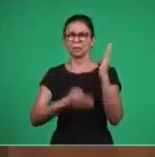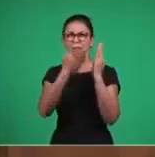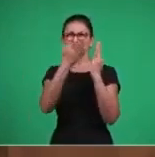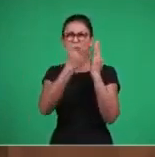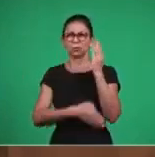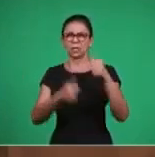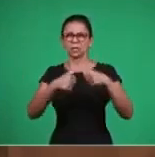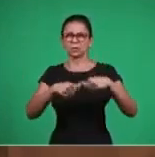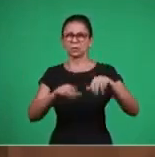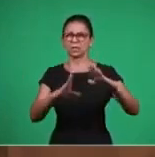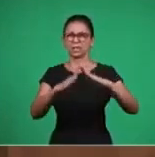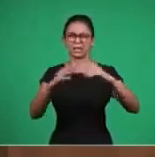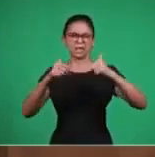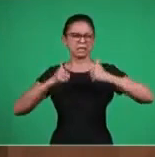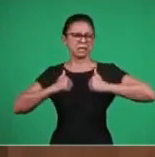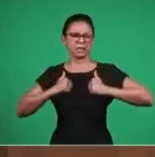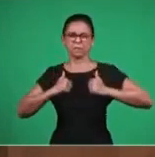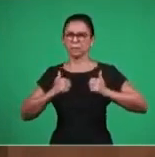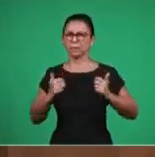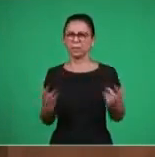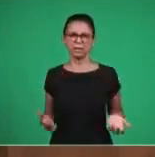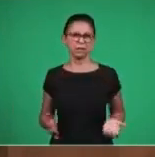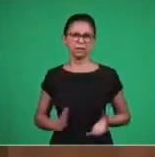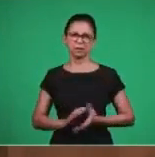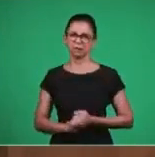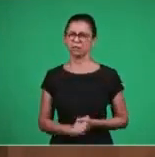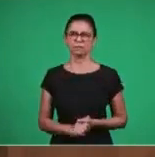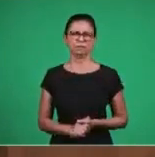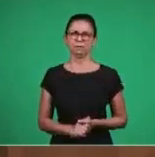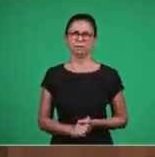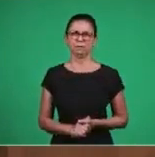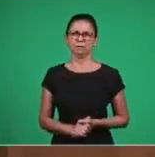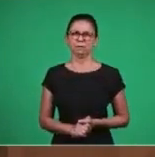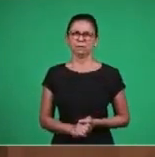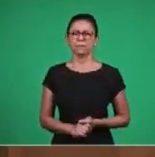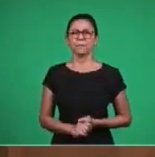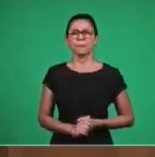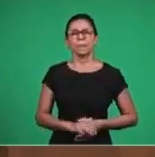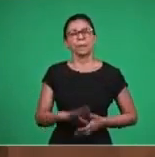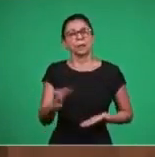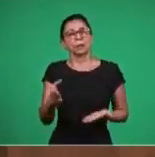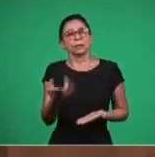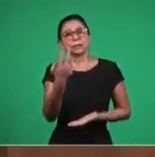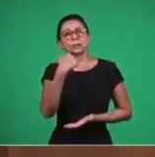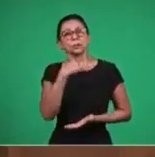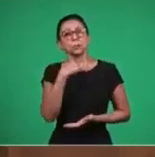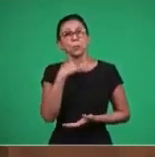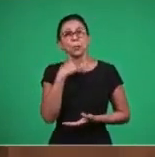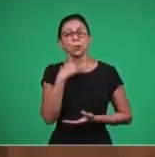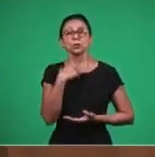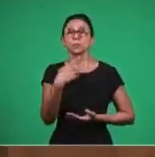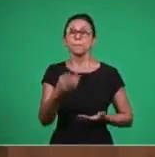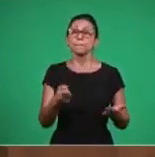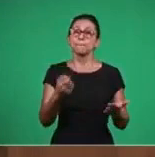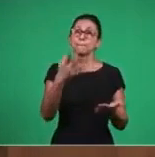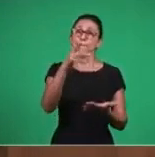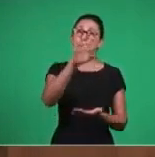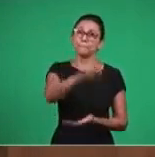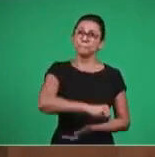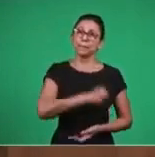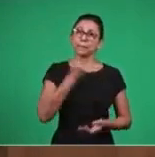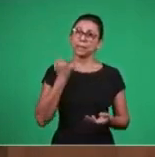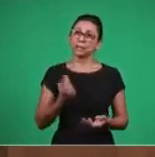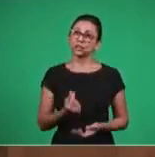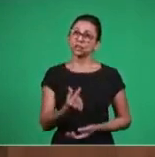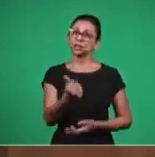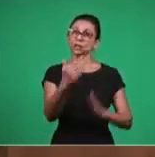give food to the poor whenever you want, out of your own pocket, but we cannot take money